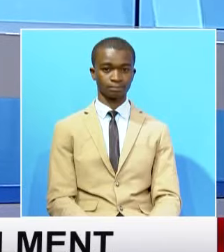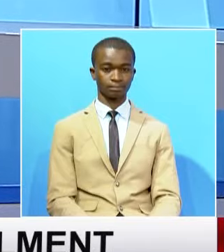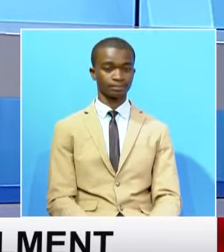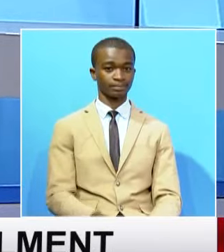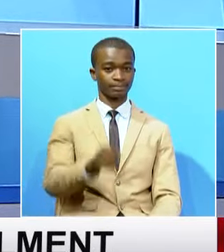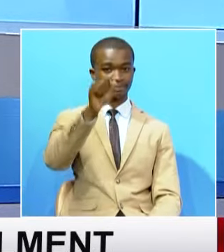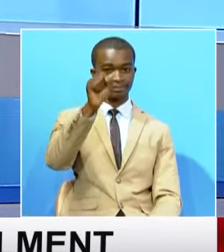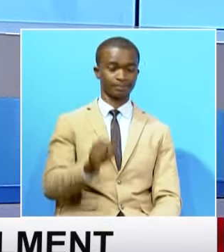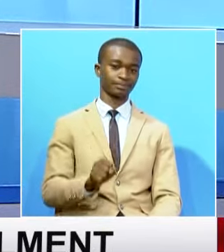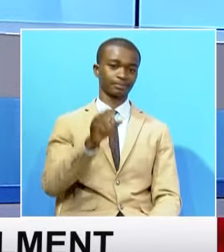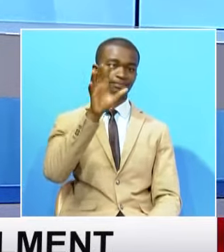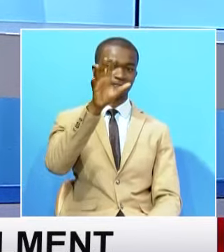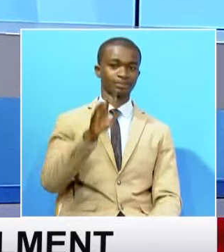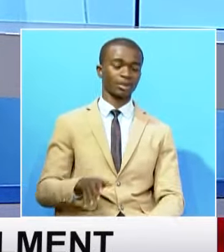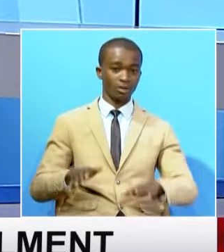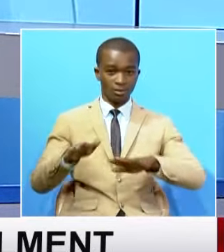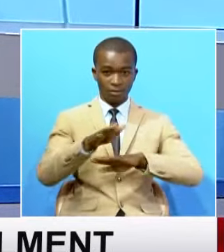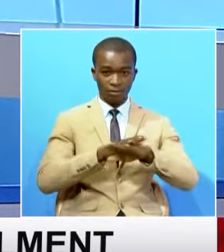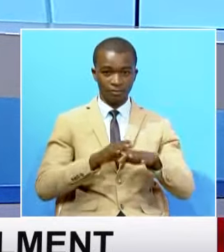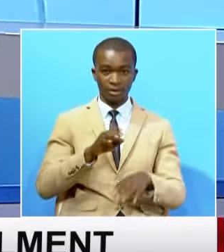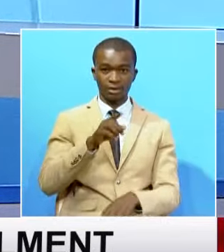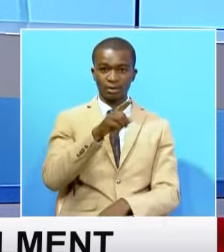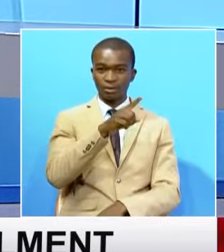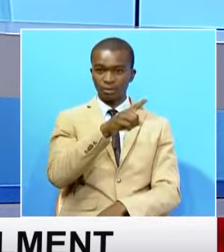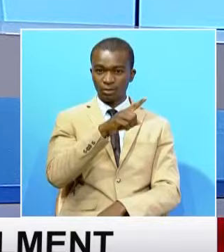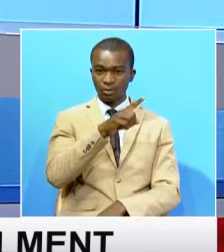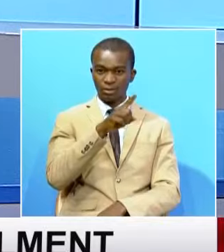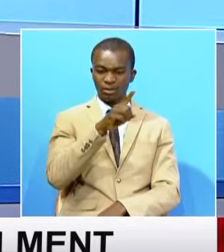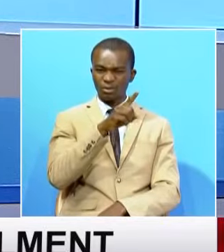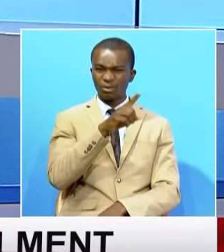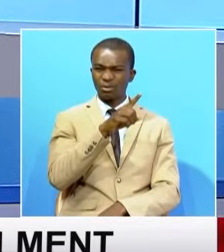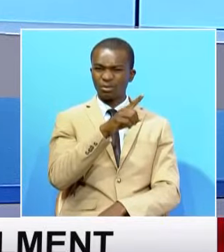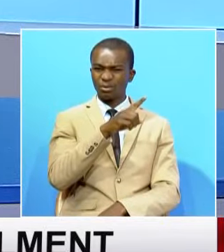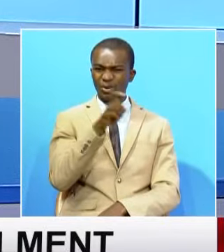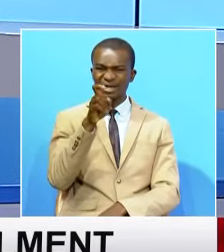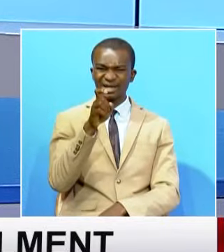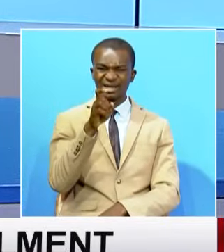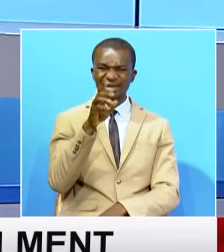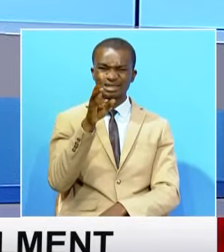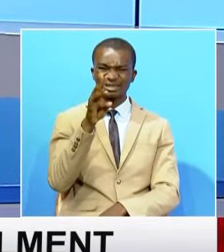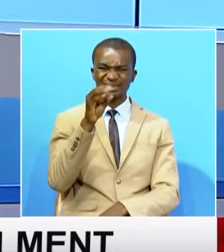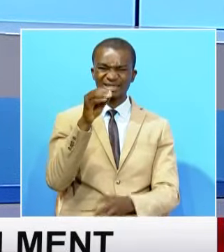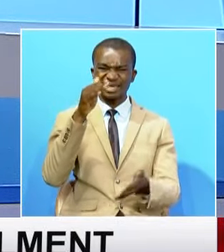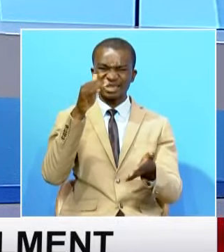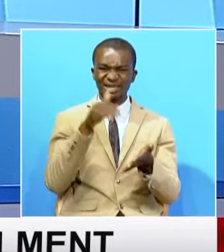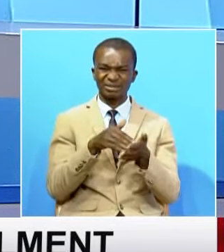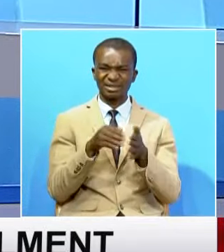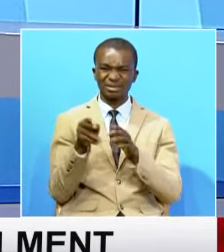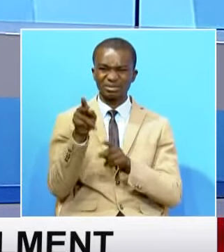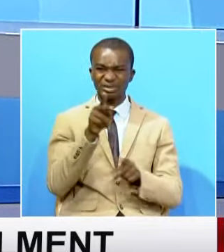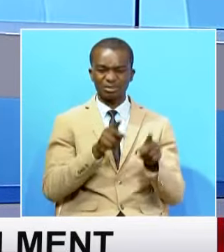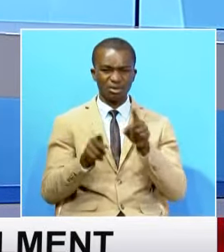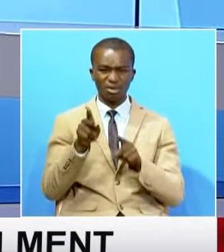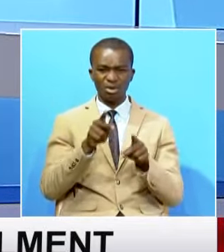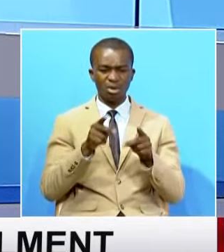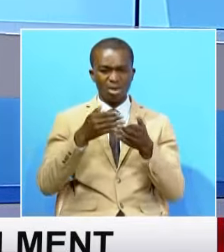Meanwhile, in Southern Province, over 160,000 pupils who were out of school owing to lack of